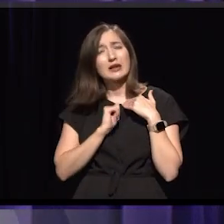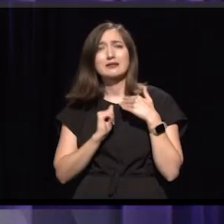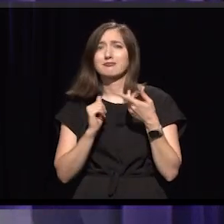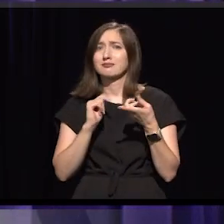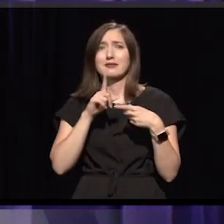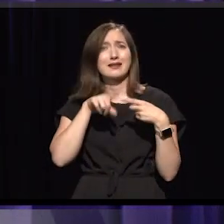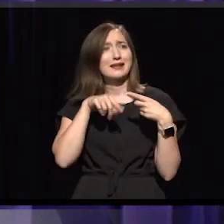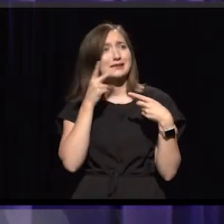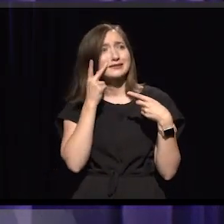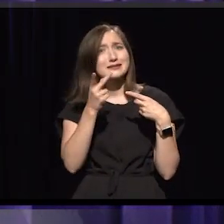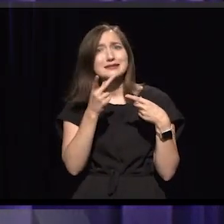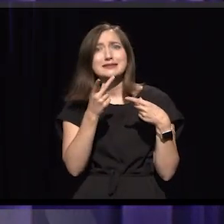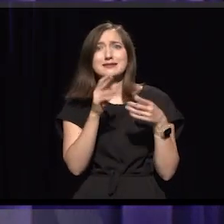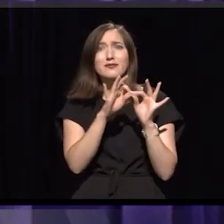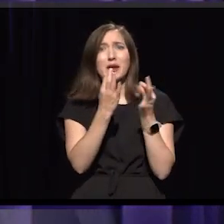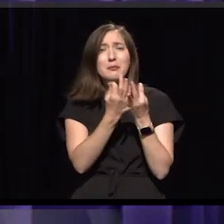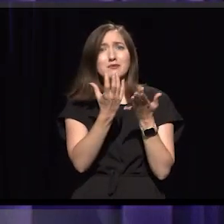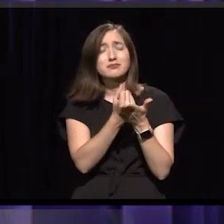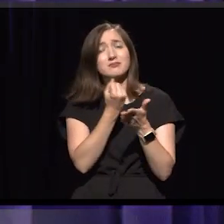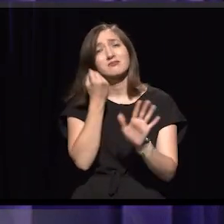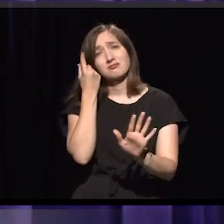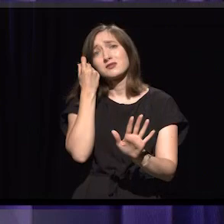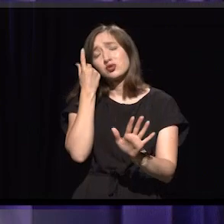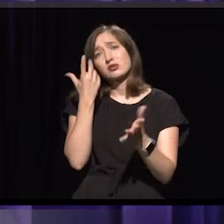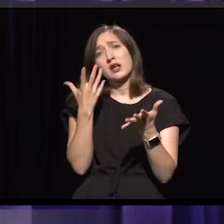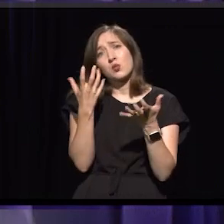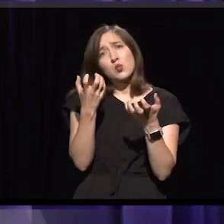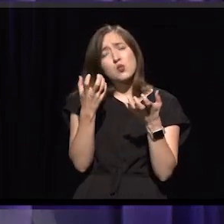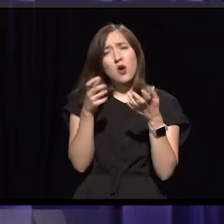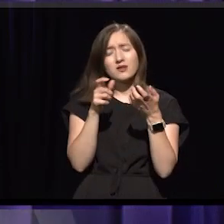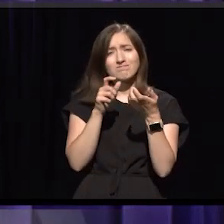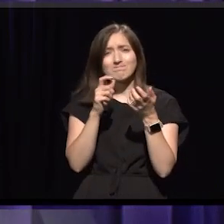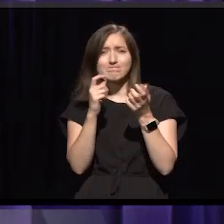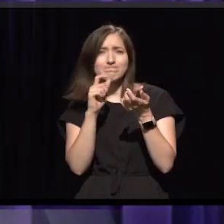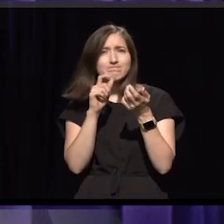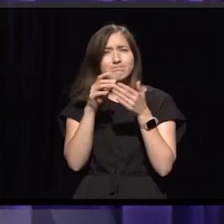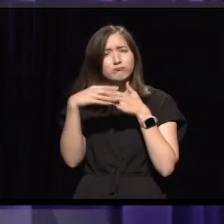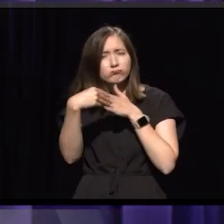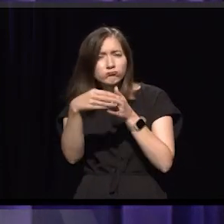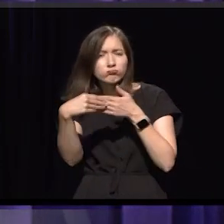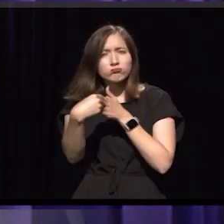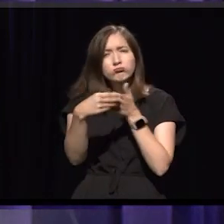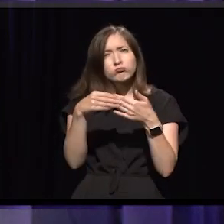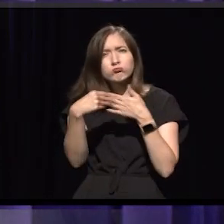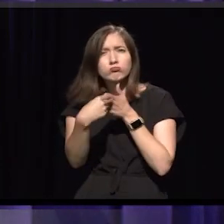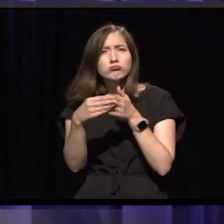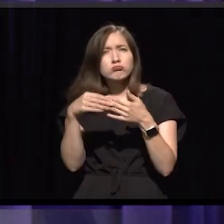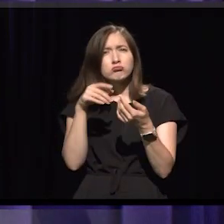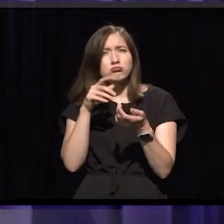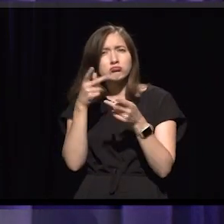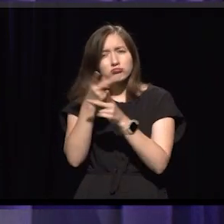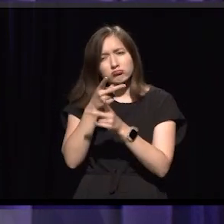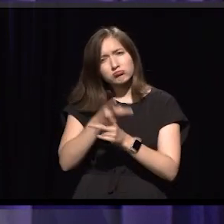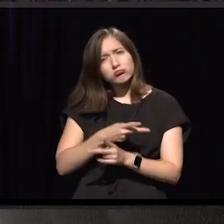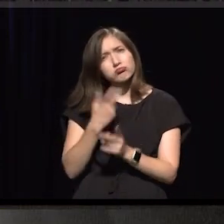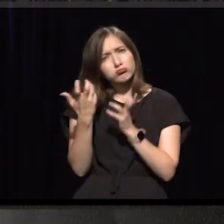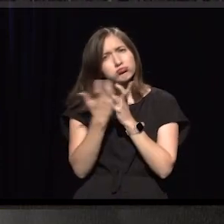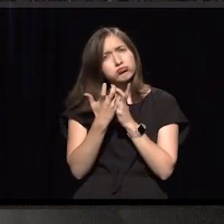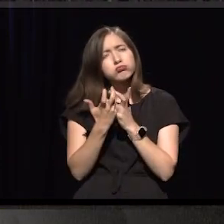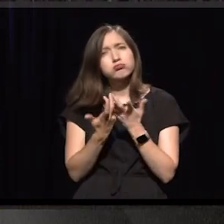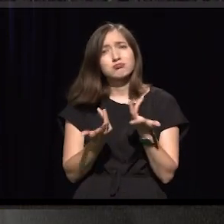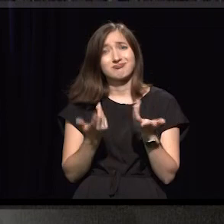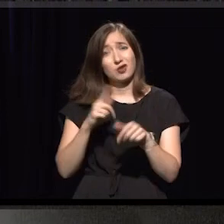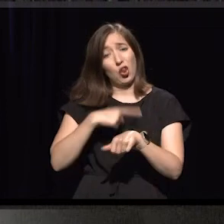to look for another compromise, as we're going to be living with COVID for a long time. from